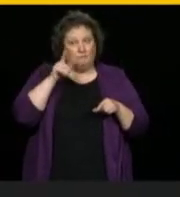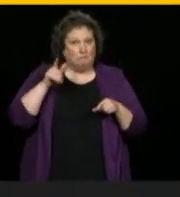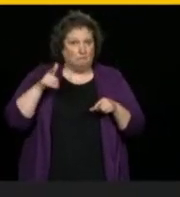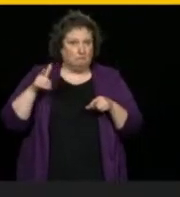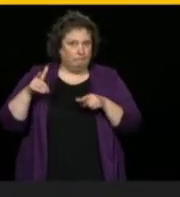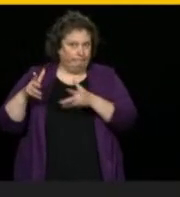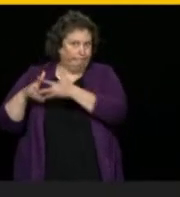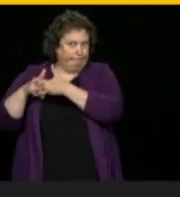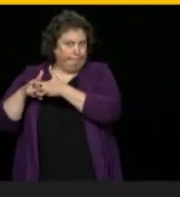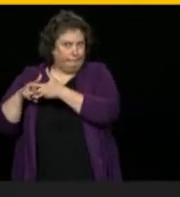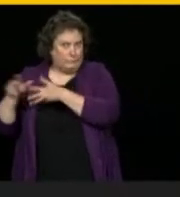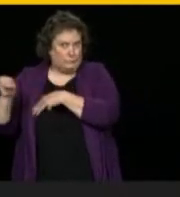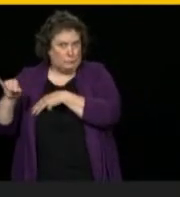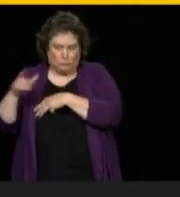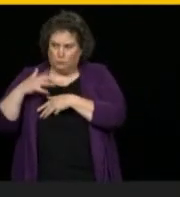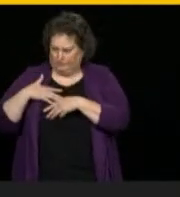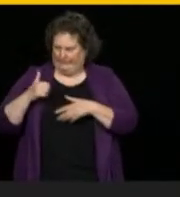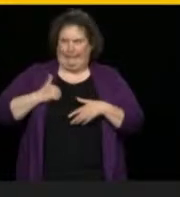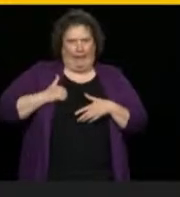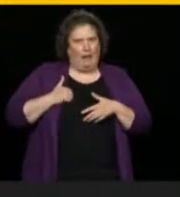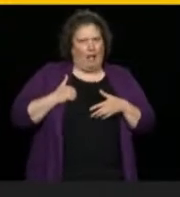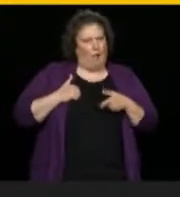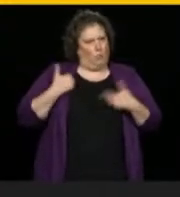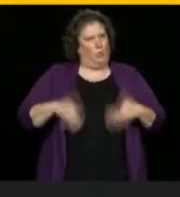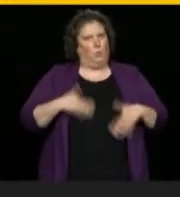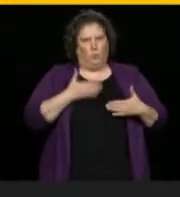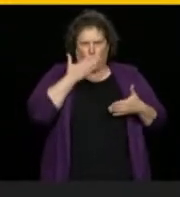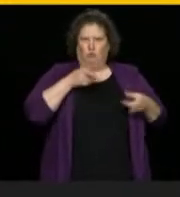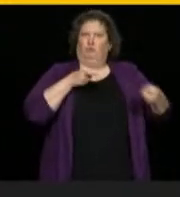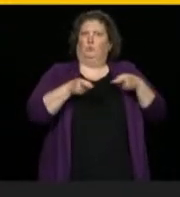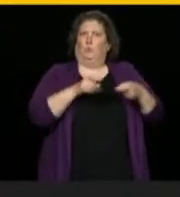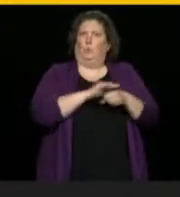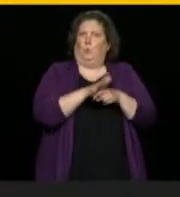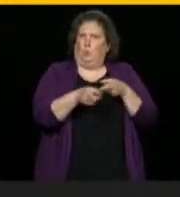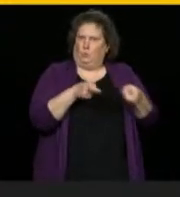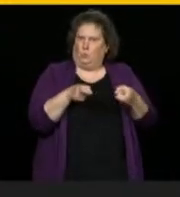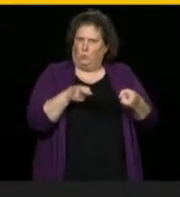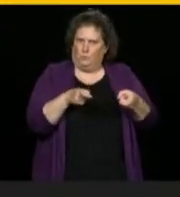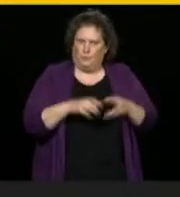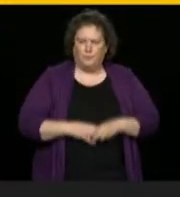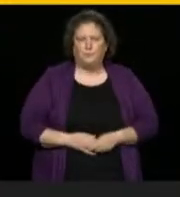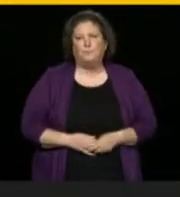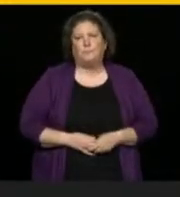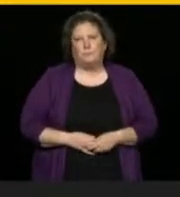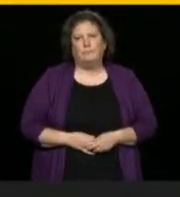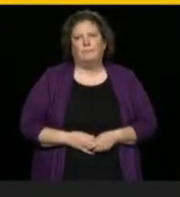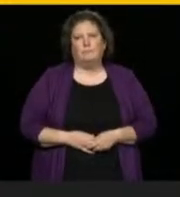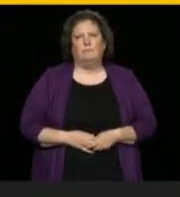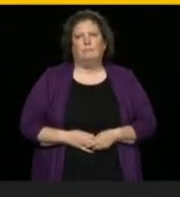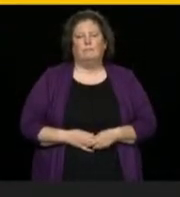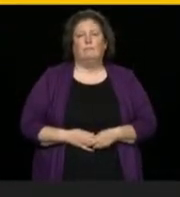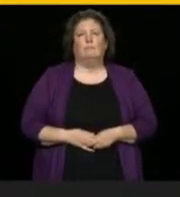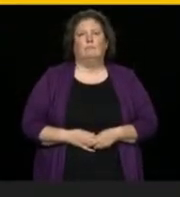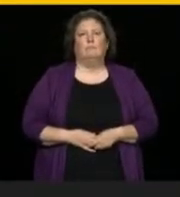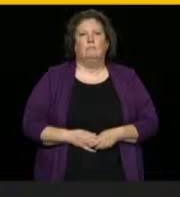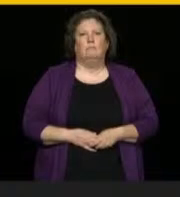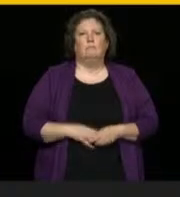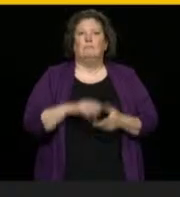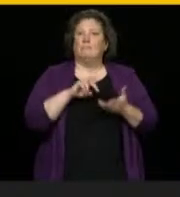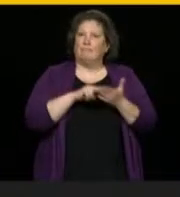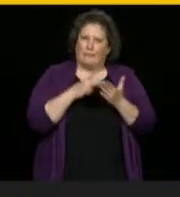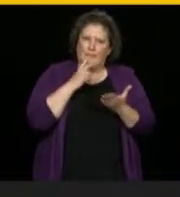So this allows us to restart our economy more quickly and more successfully than